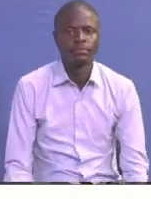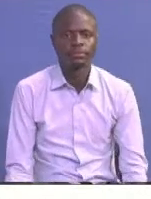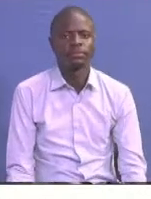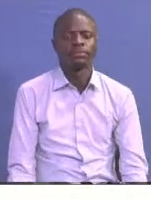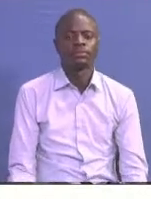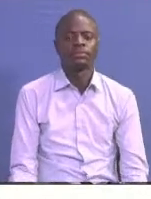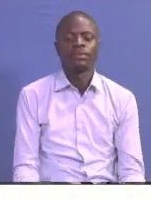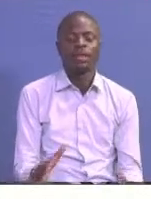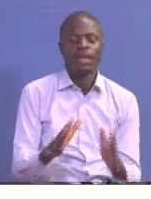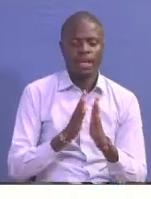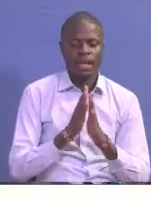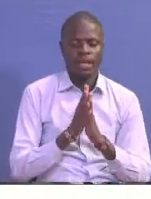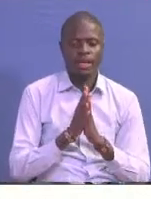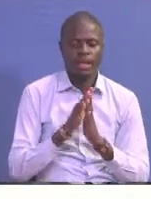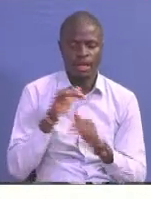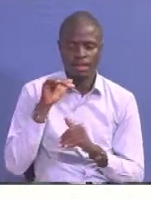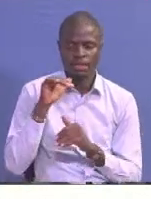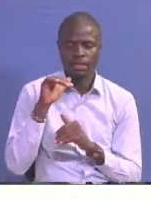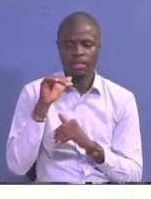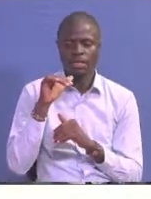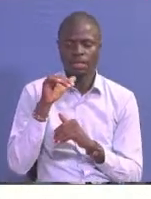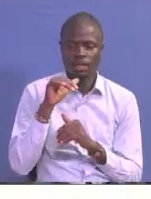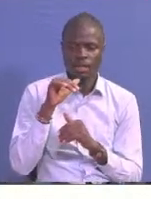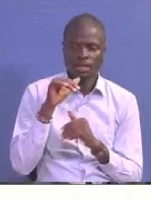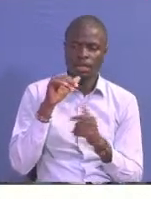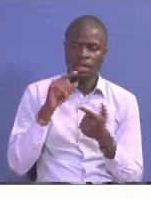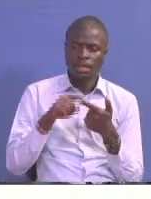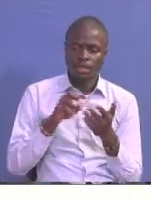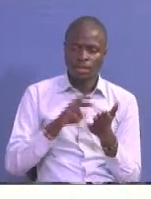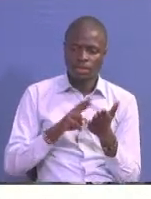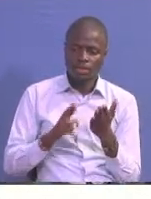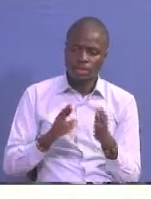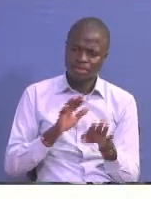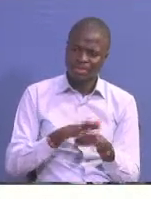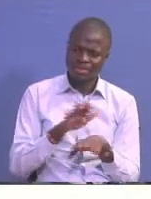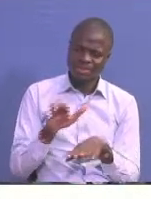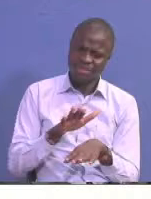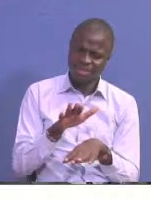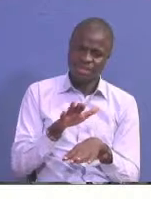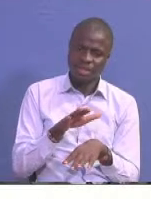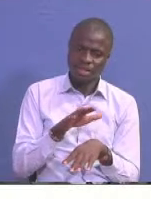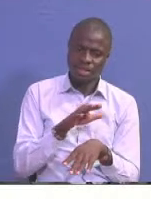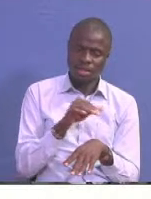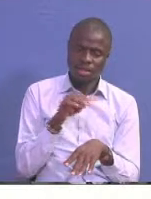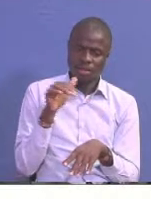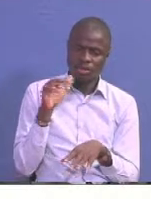I would humbly request our Chancellor to remain on stage kindly, and I